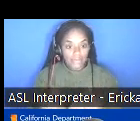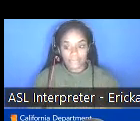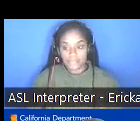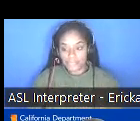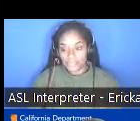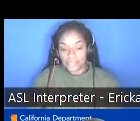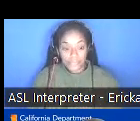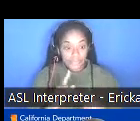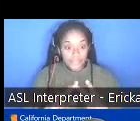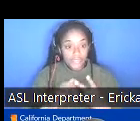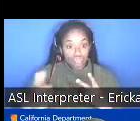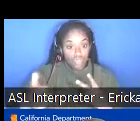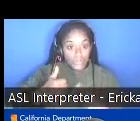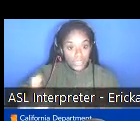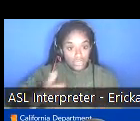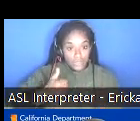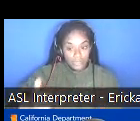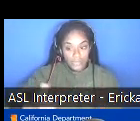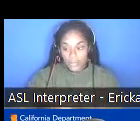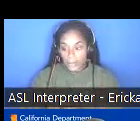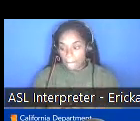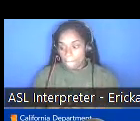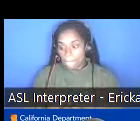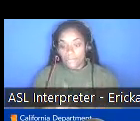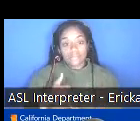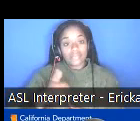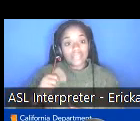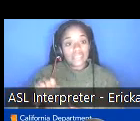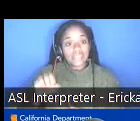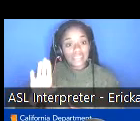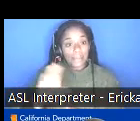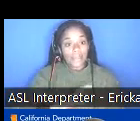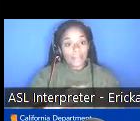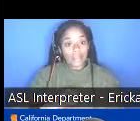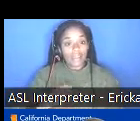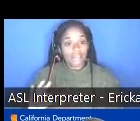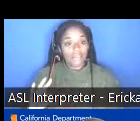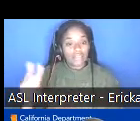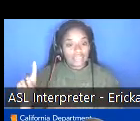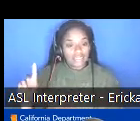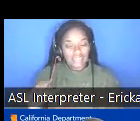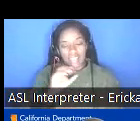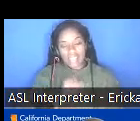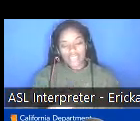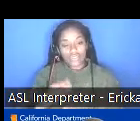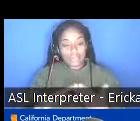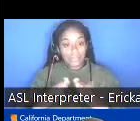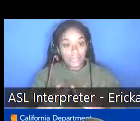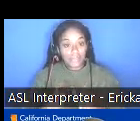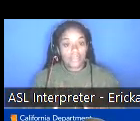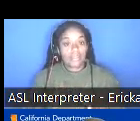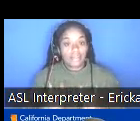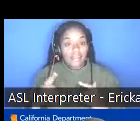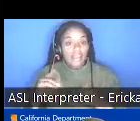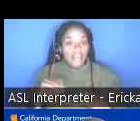is transportation. The Transportation Subcommittee of our Disability and Aging Community Living Advisory Council